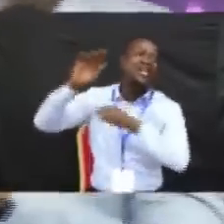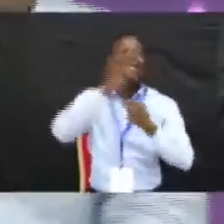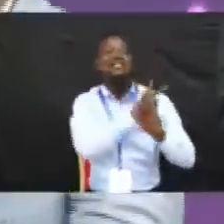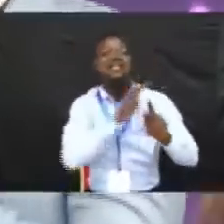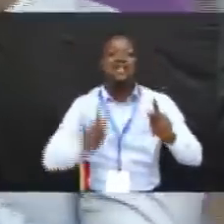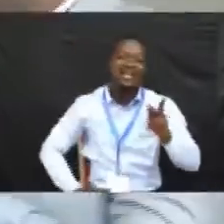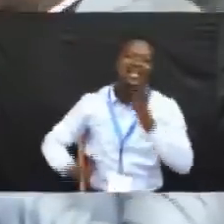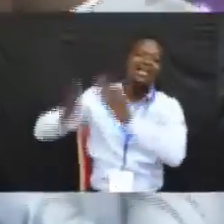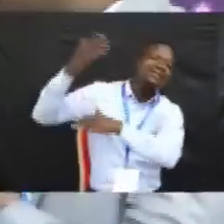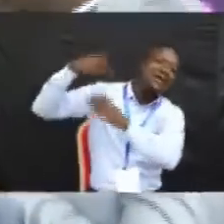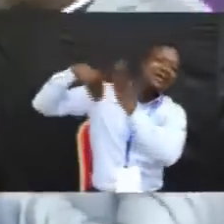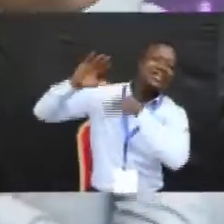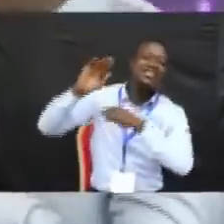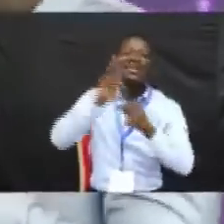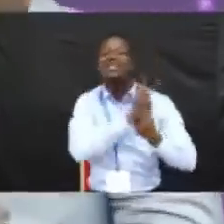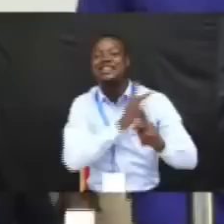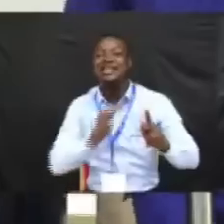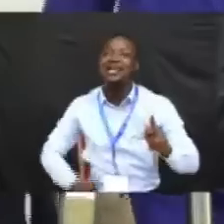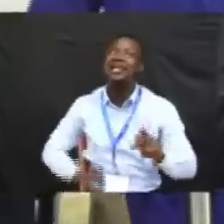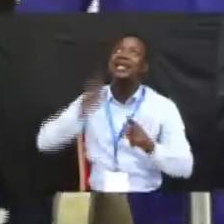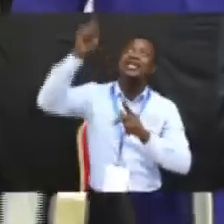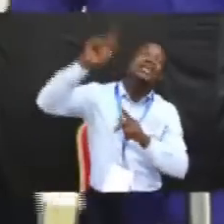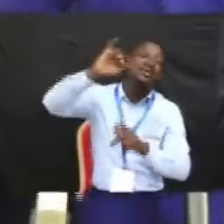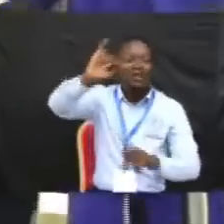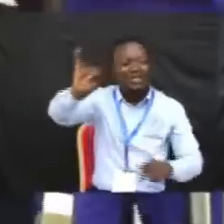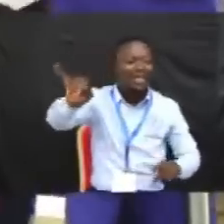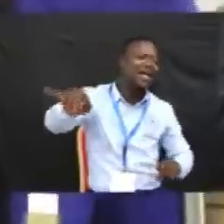There is something. There is something.